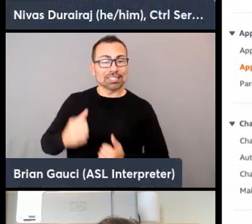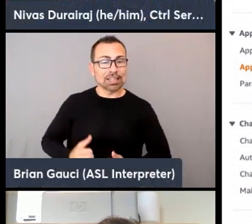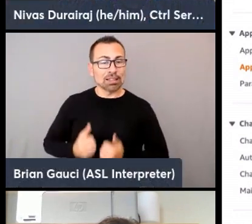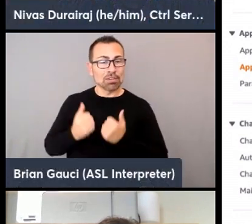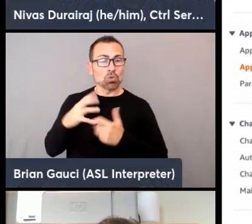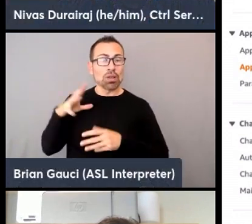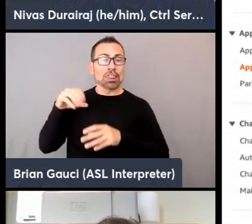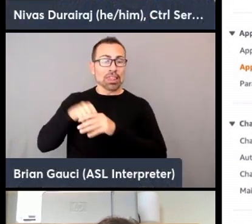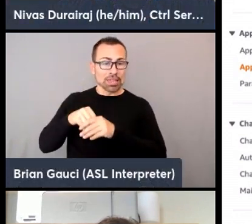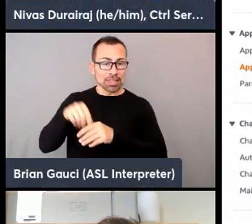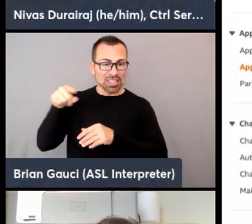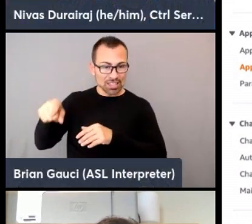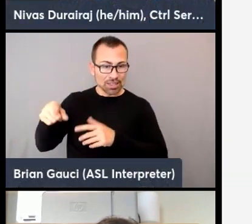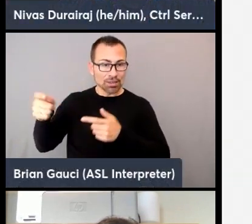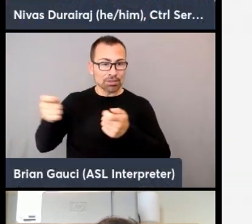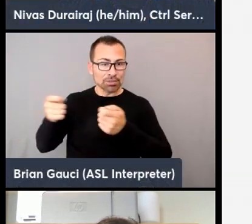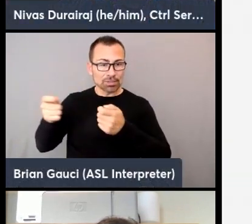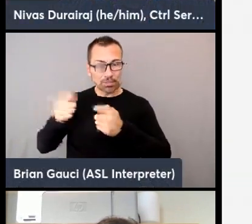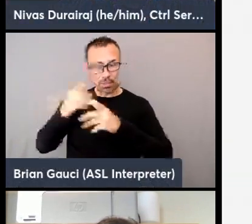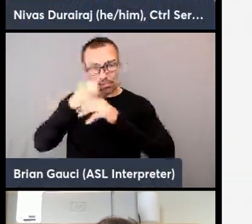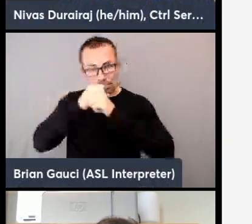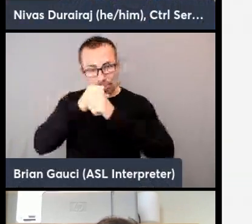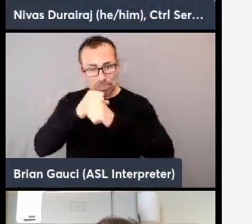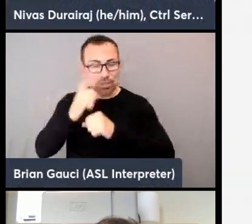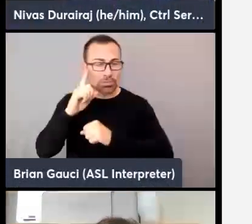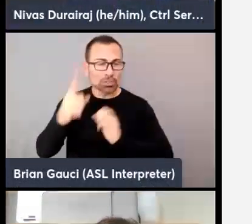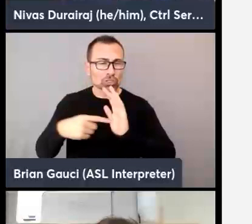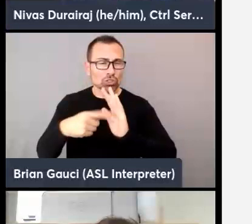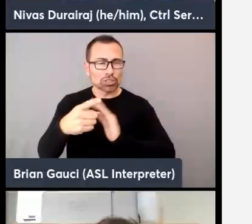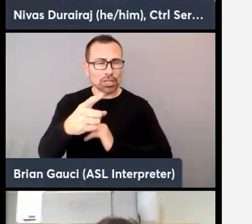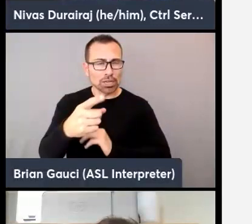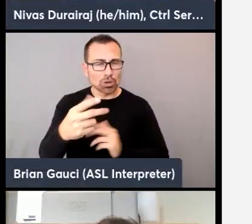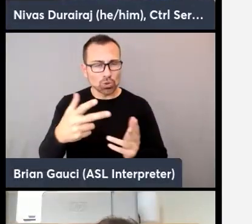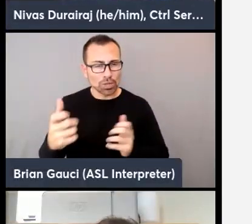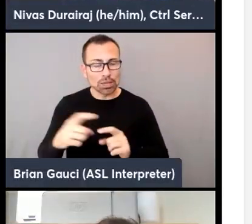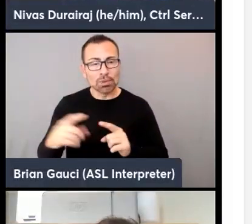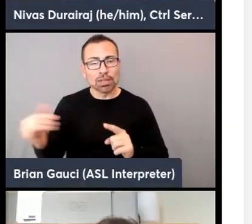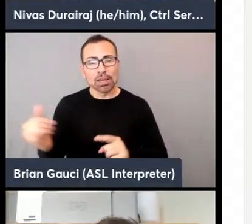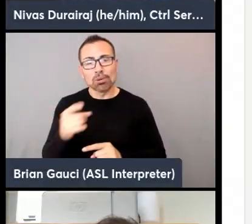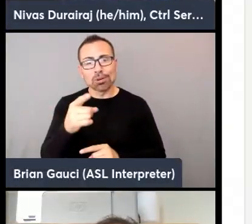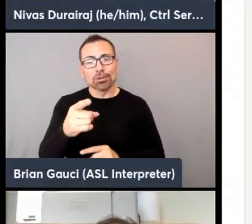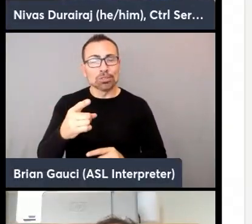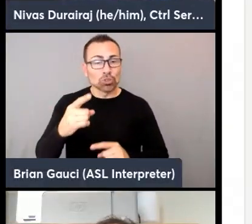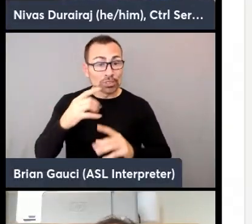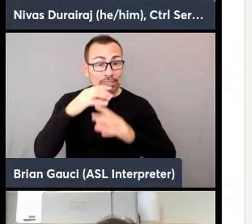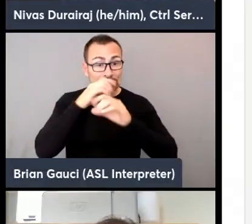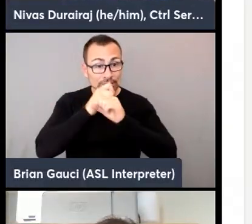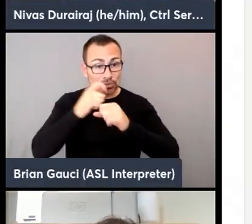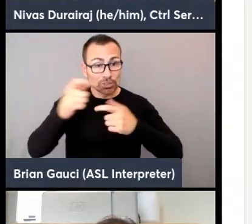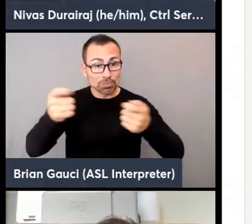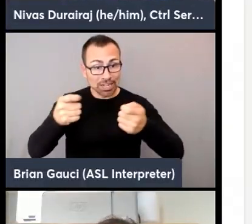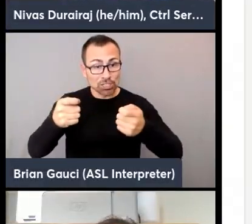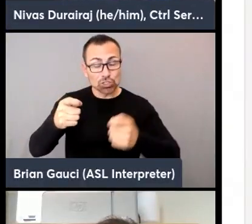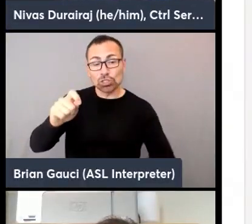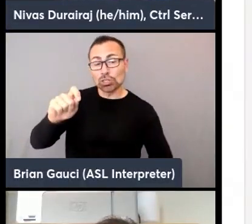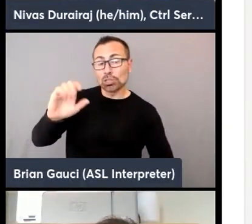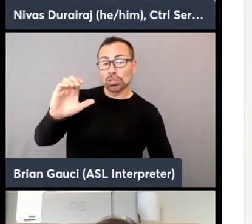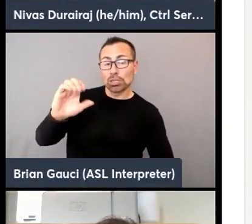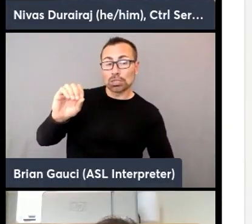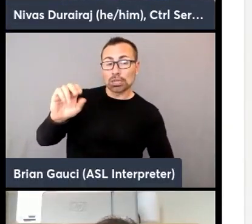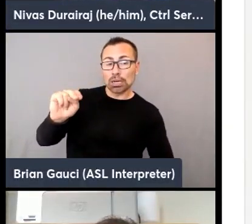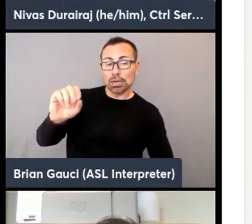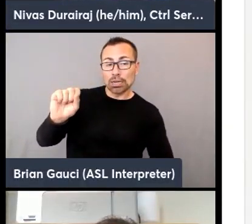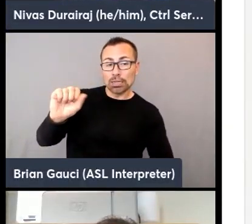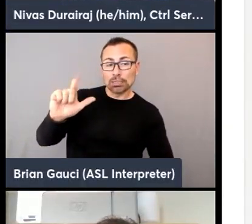manager. I'm just going to show you that quickly, but now we're being brought to the secrets manager console. And